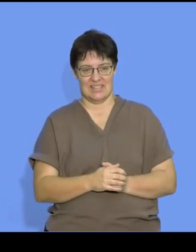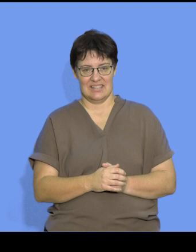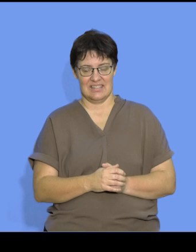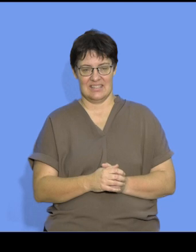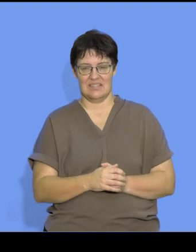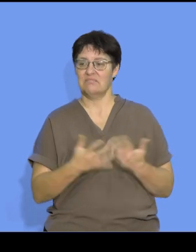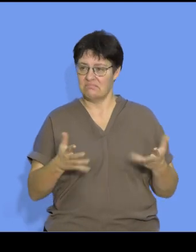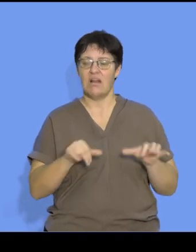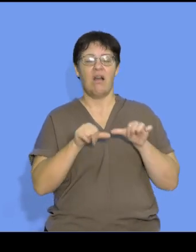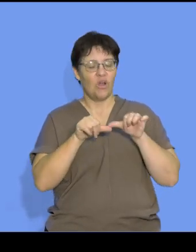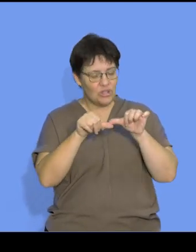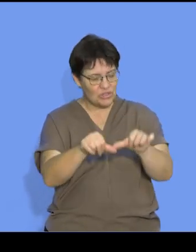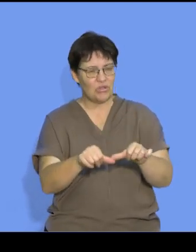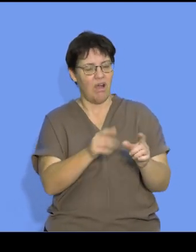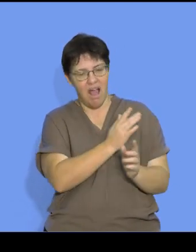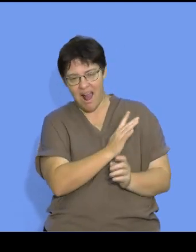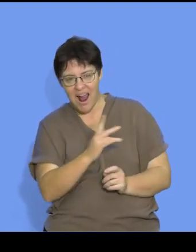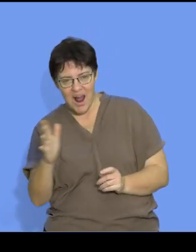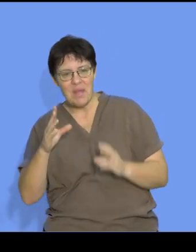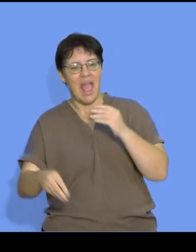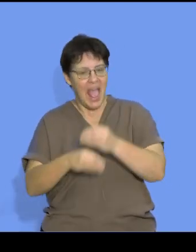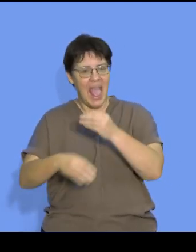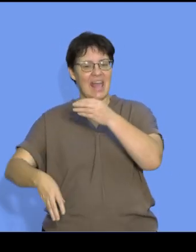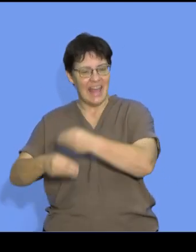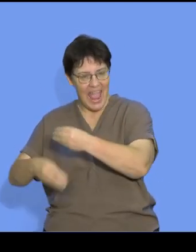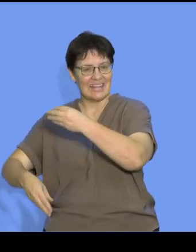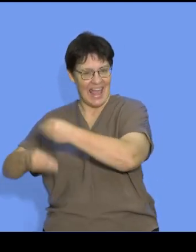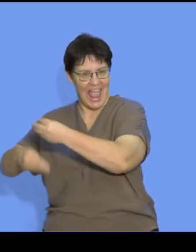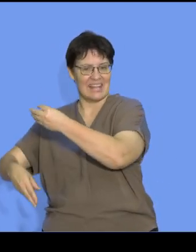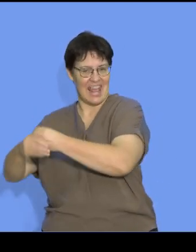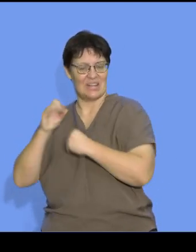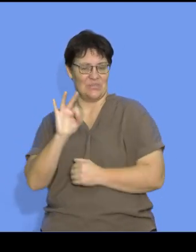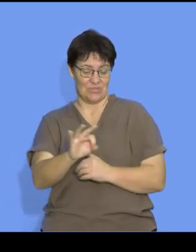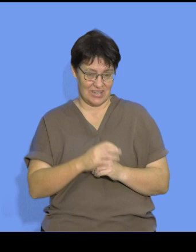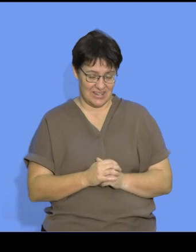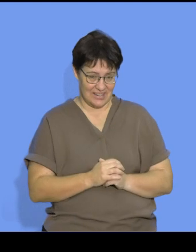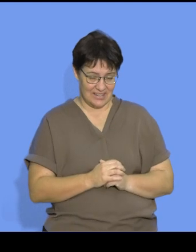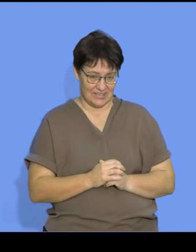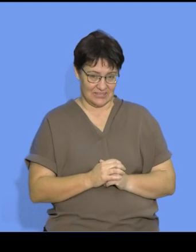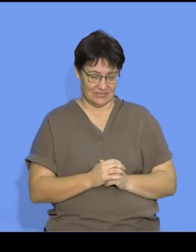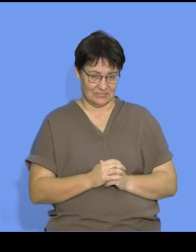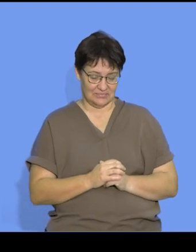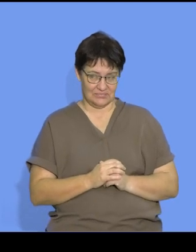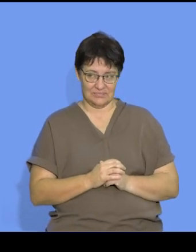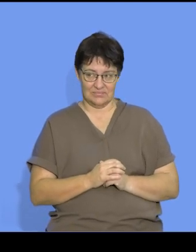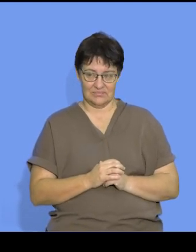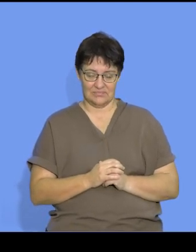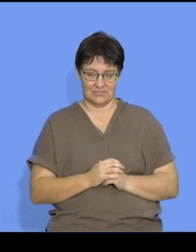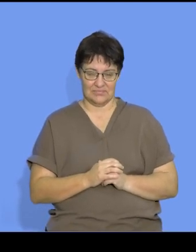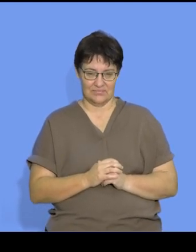And continuously through this pattern, I can see that I'm adding 3 between each of the